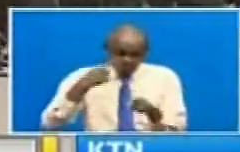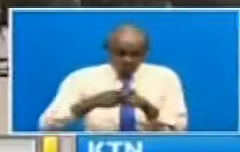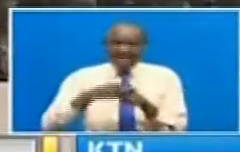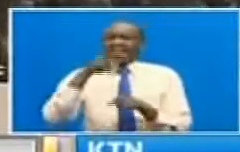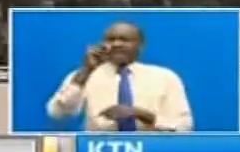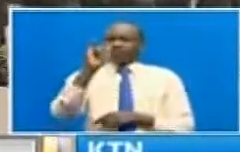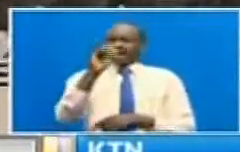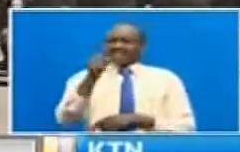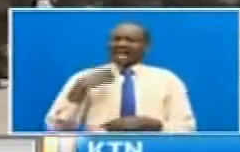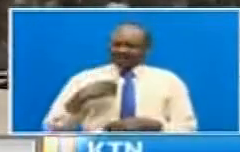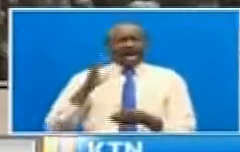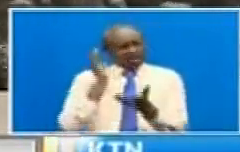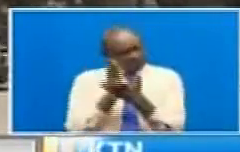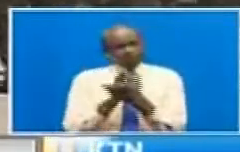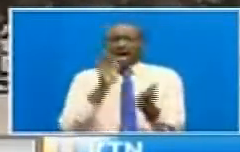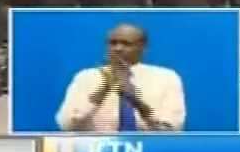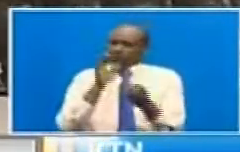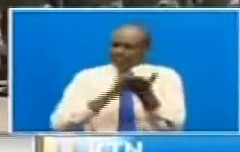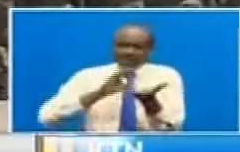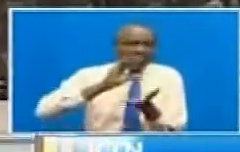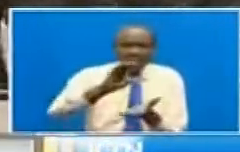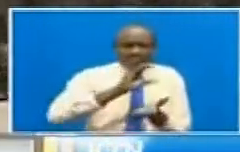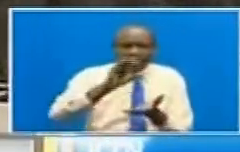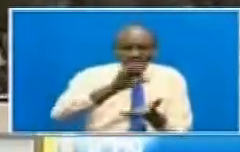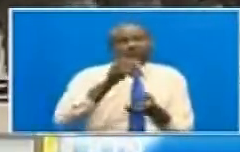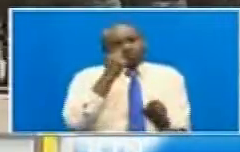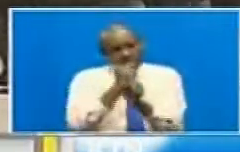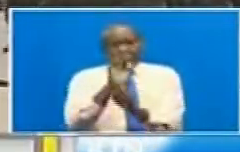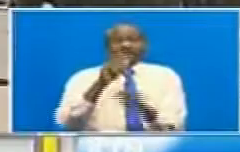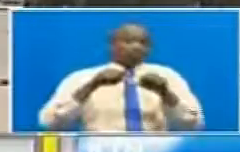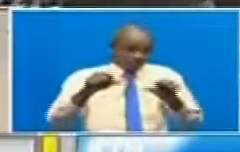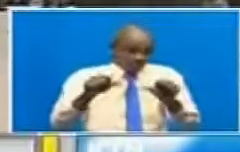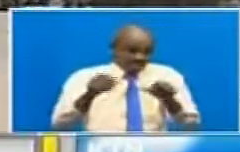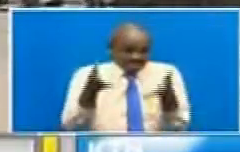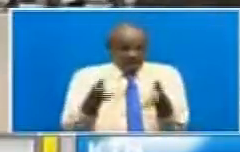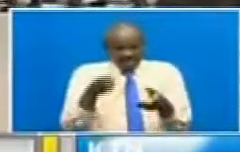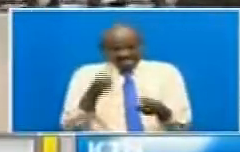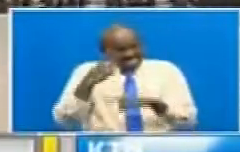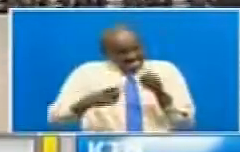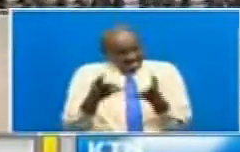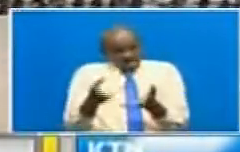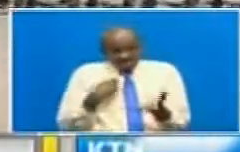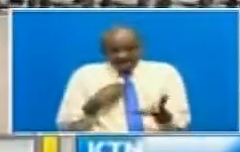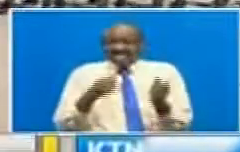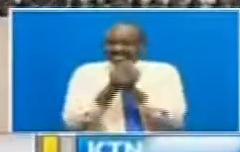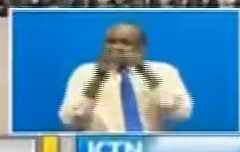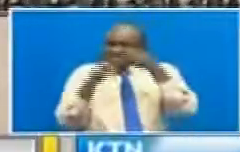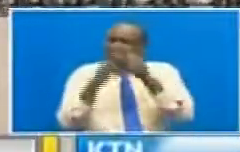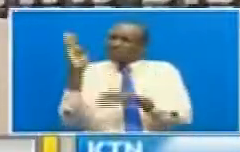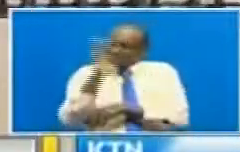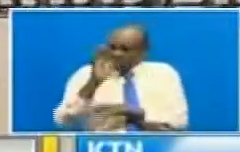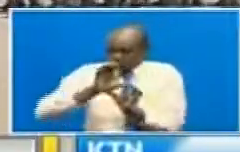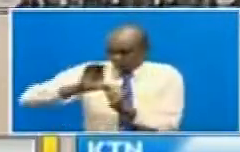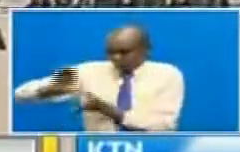Service has allocated billions of shillings to execute its mandate. In the current financial year, 17 billion shillings was